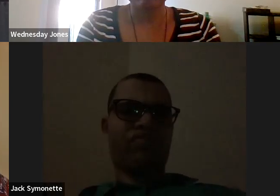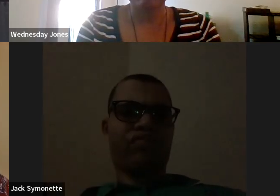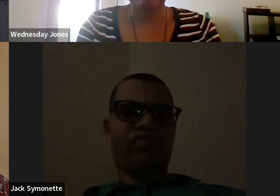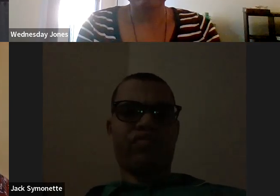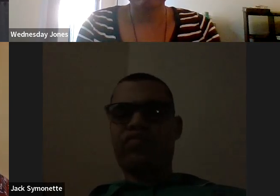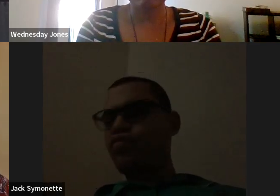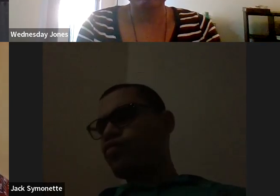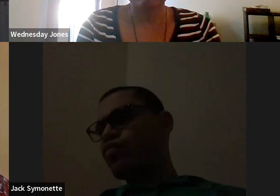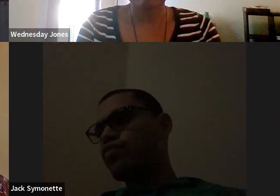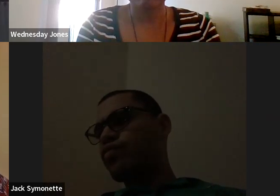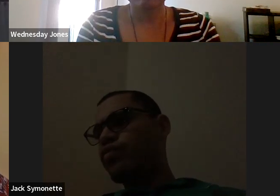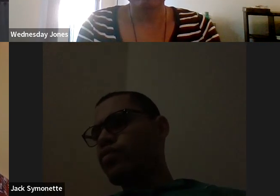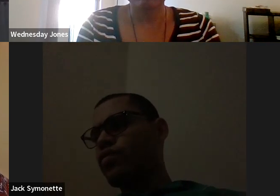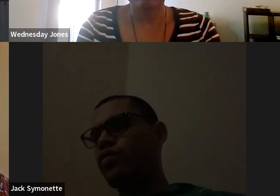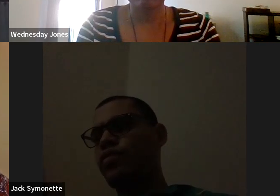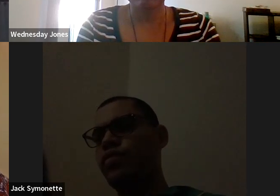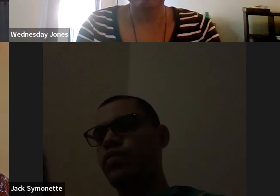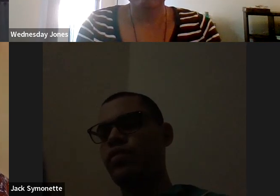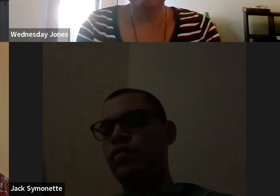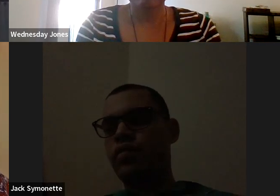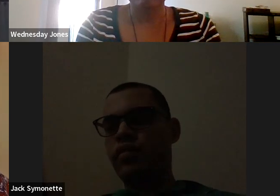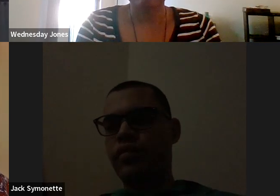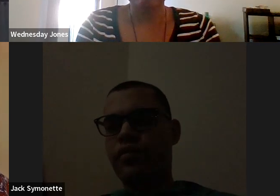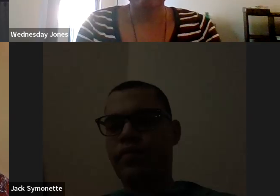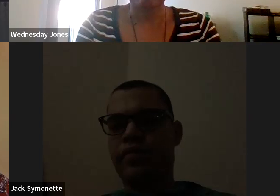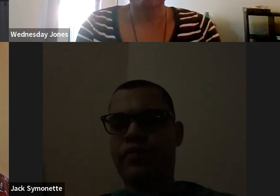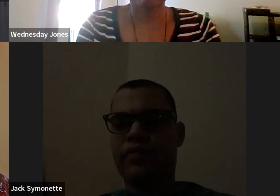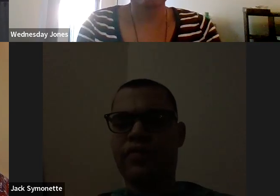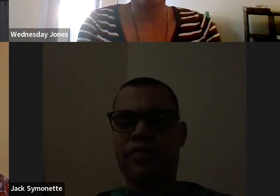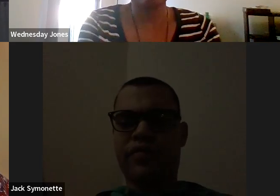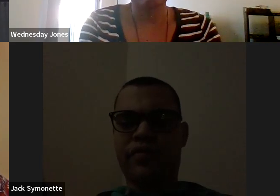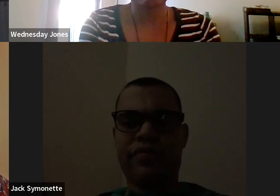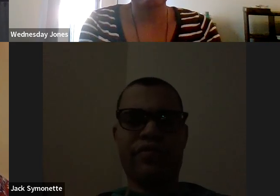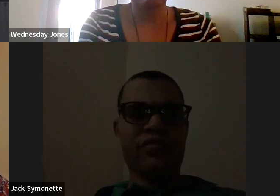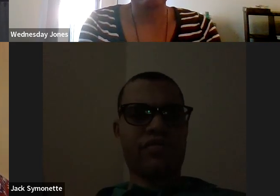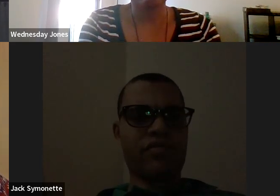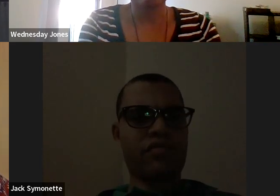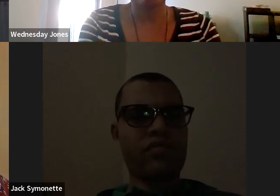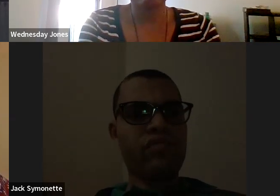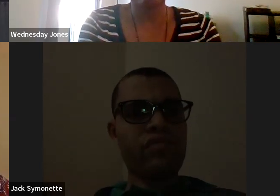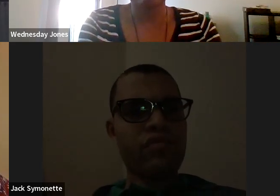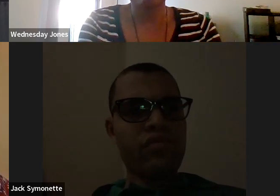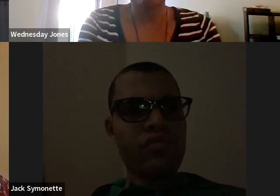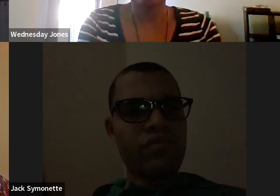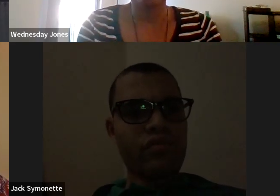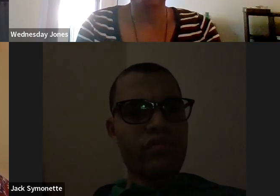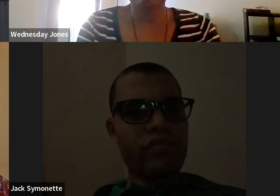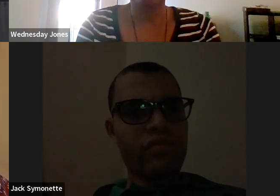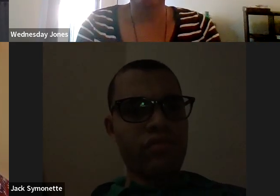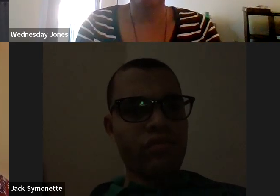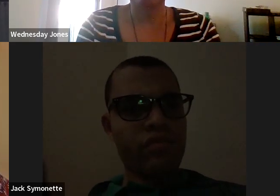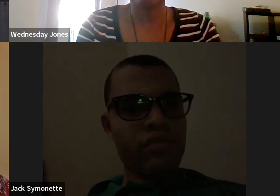Many of the people with significant disabilities, like Ed Roberts, this story came partly from Ed Roberts, were